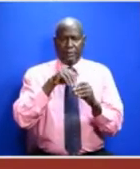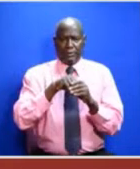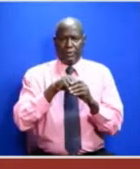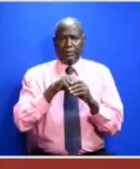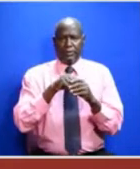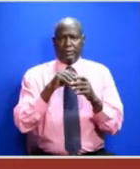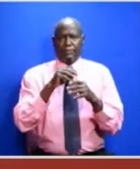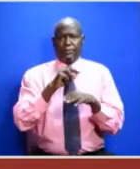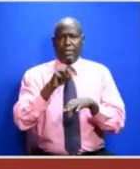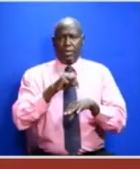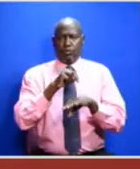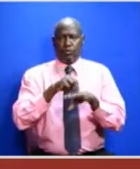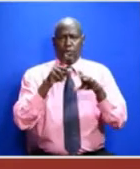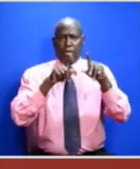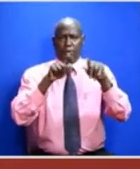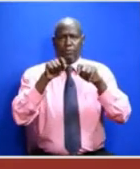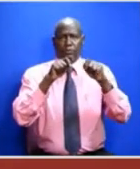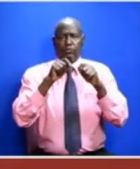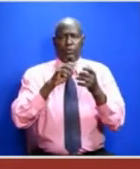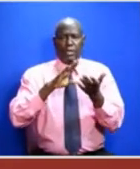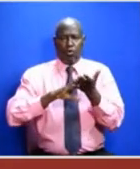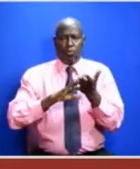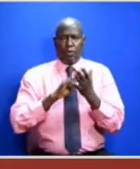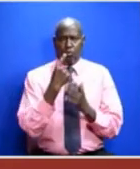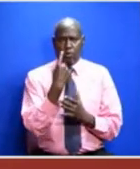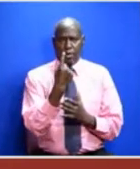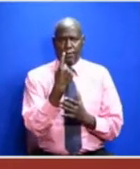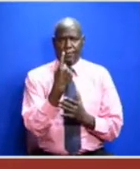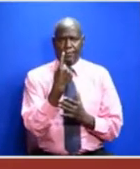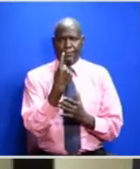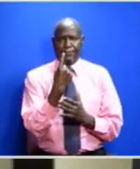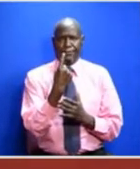National Administration, we recommend one,